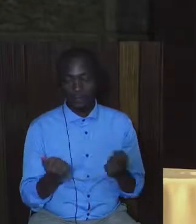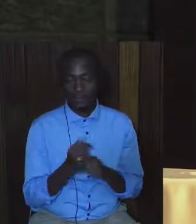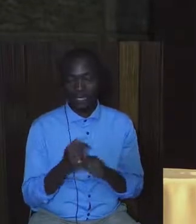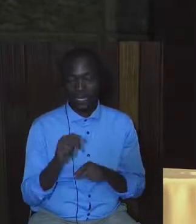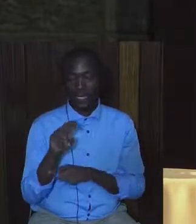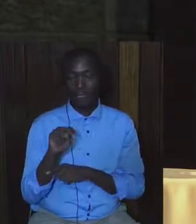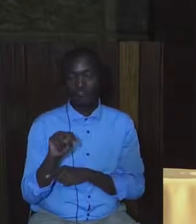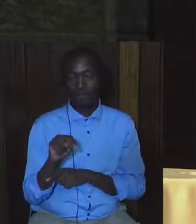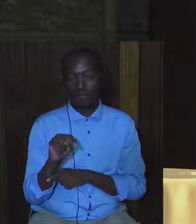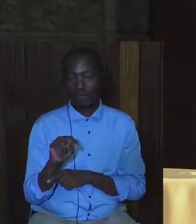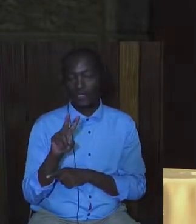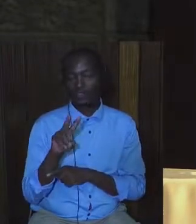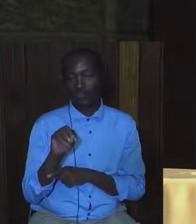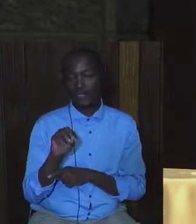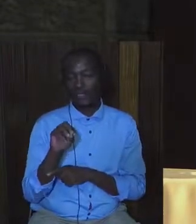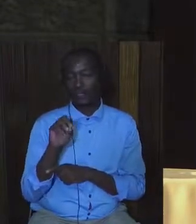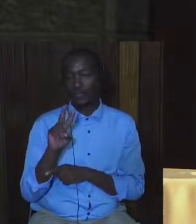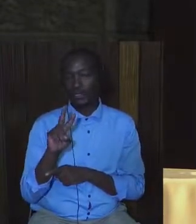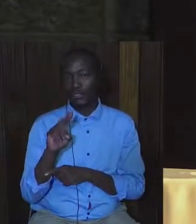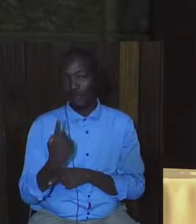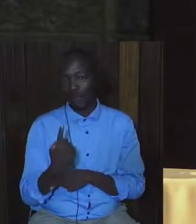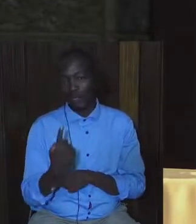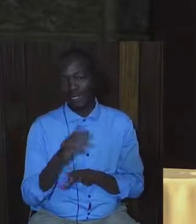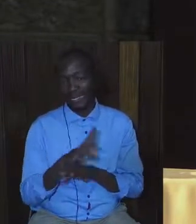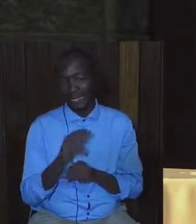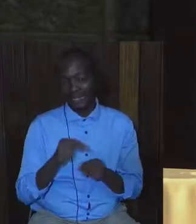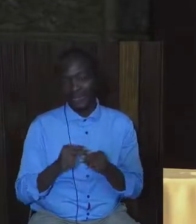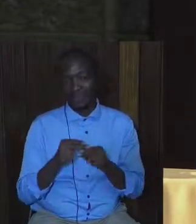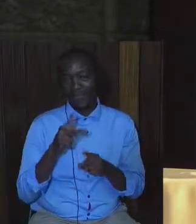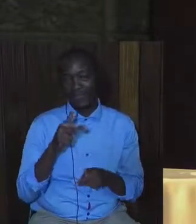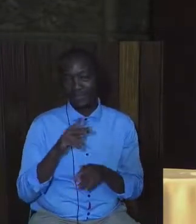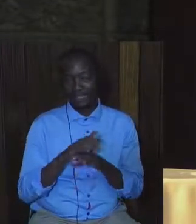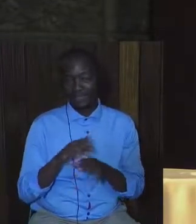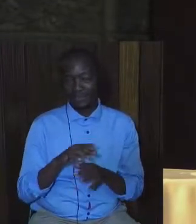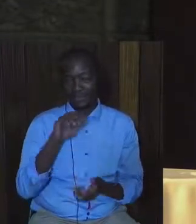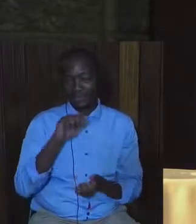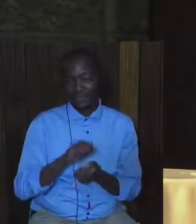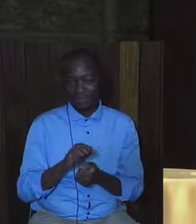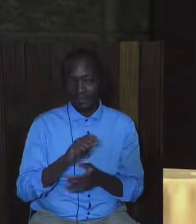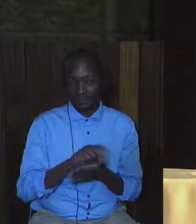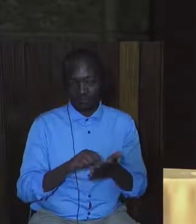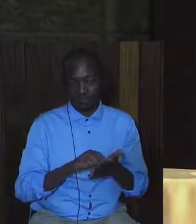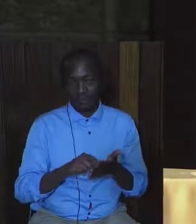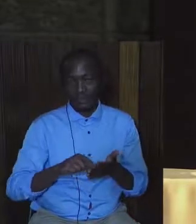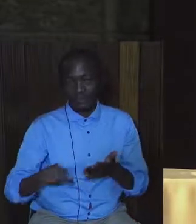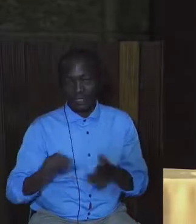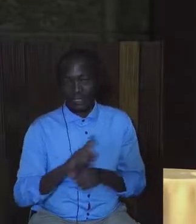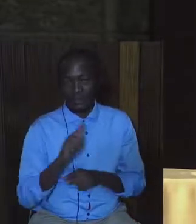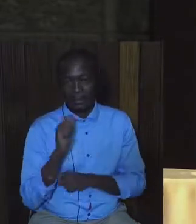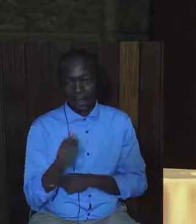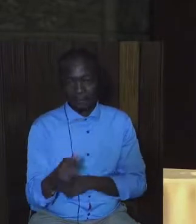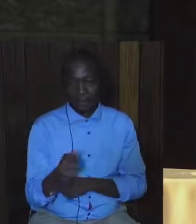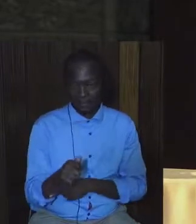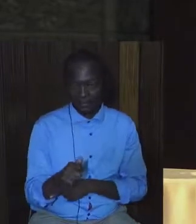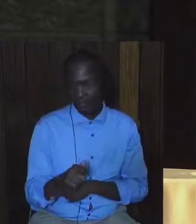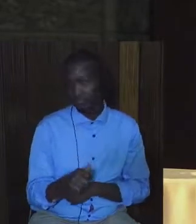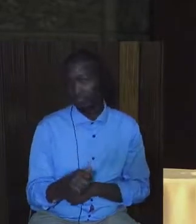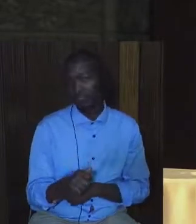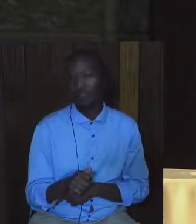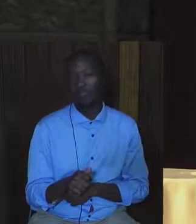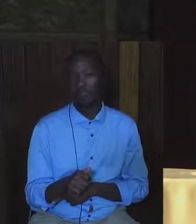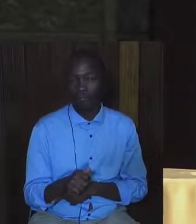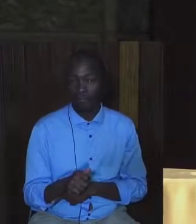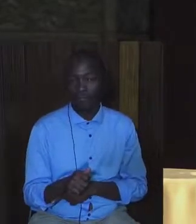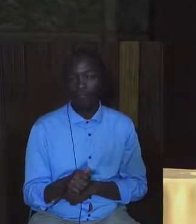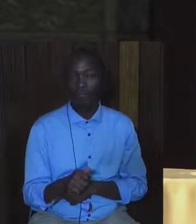November 2021, and the final settlement agreement was signed, and the payment which